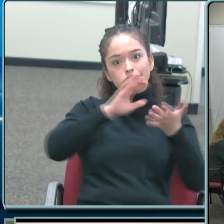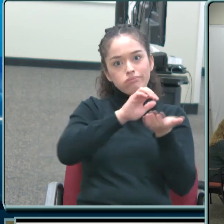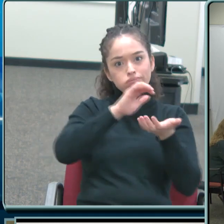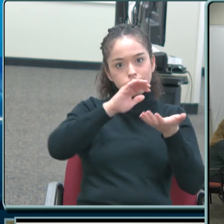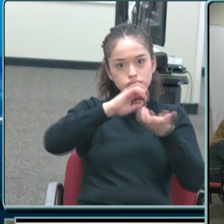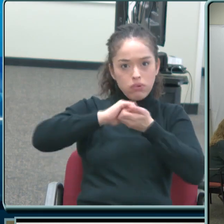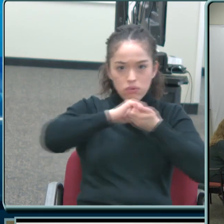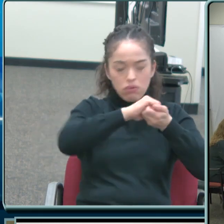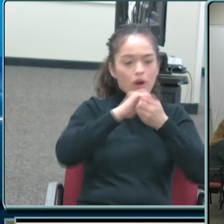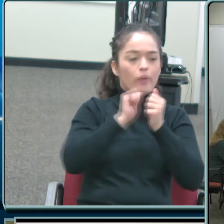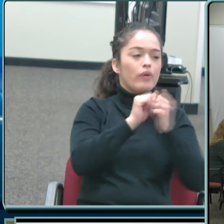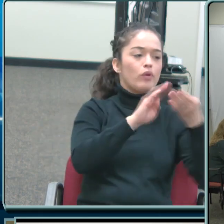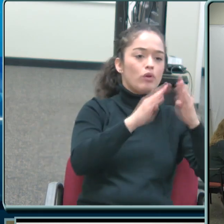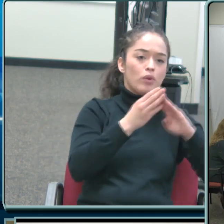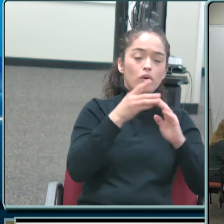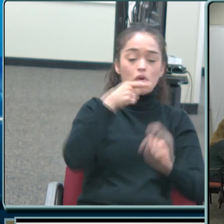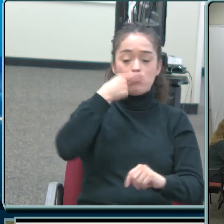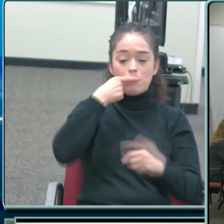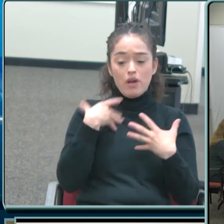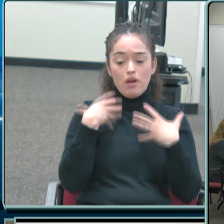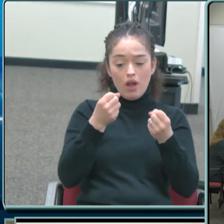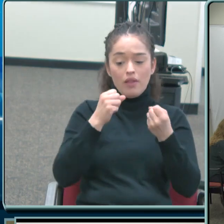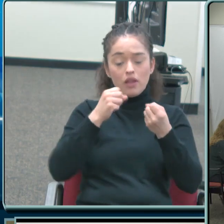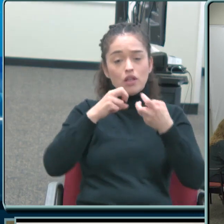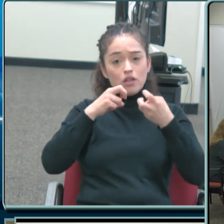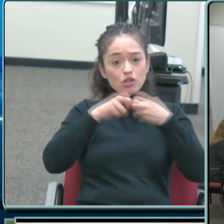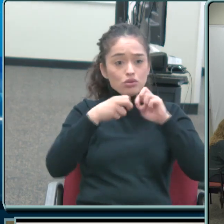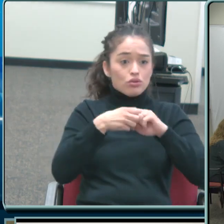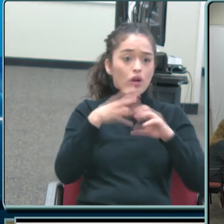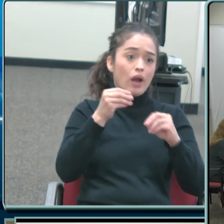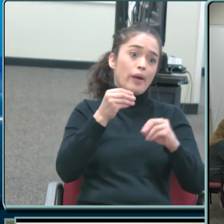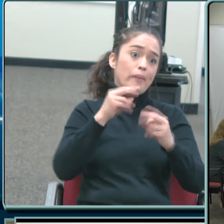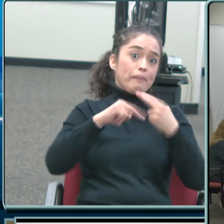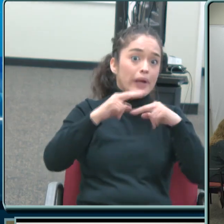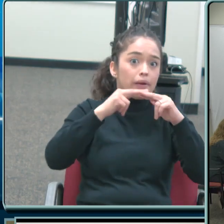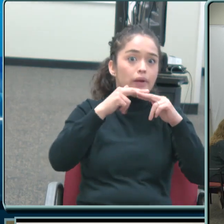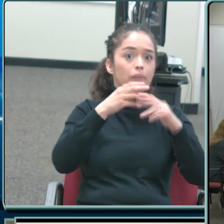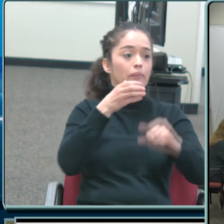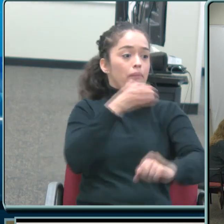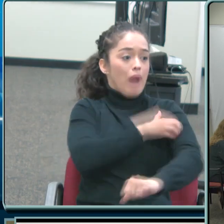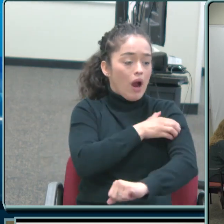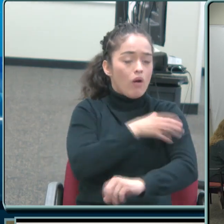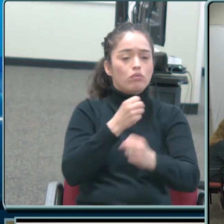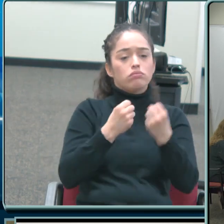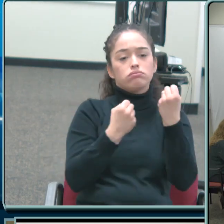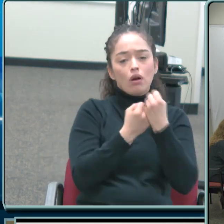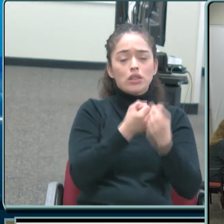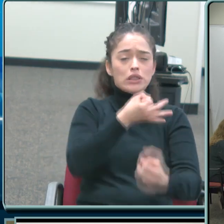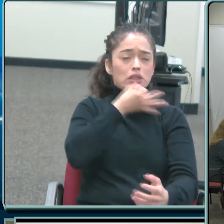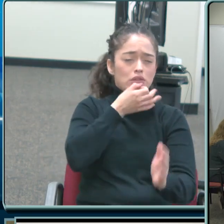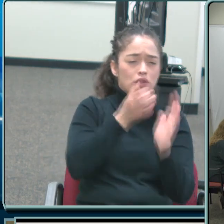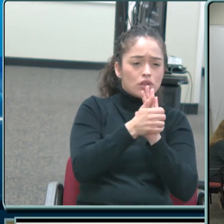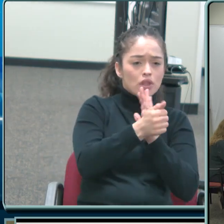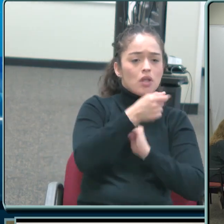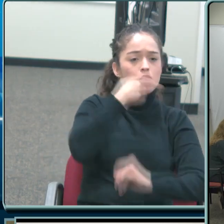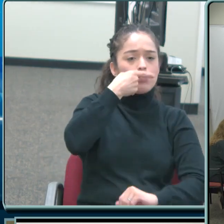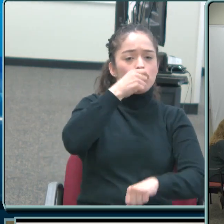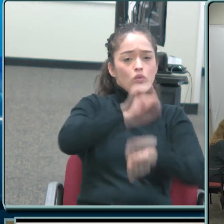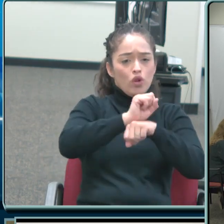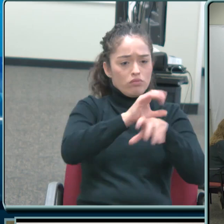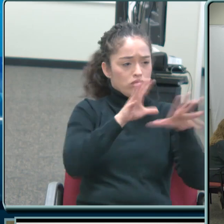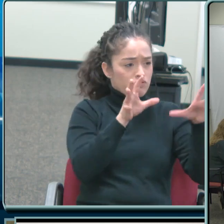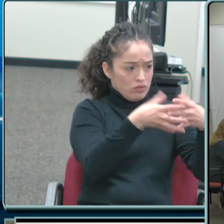to addressing public health issues, and her efforts in building, empowering, and supporting a skilled and dedicated public health